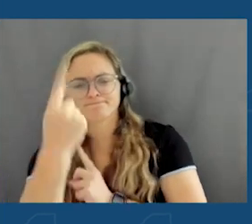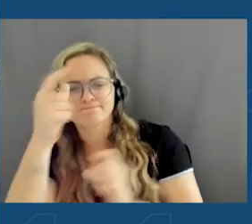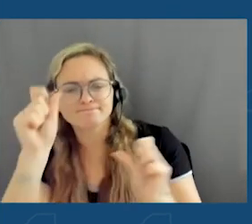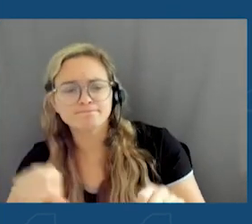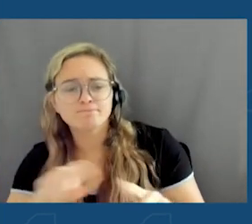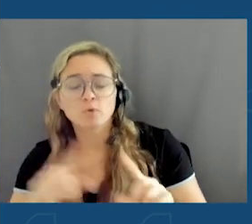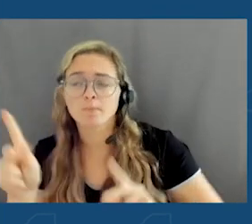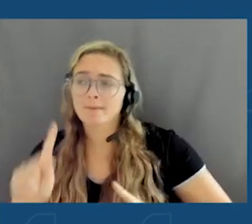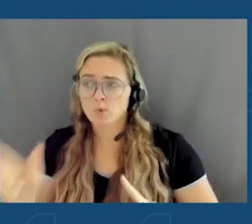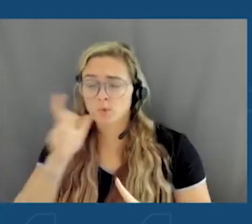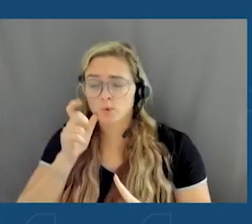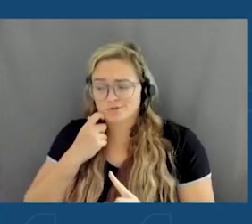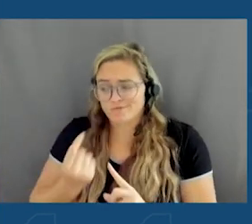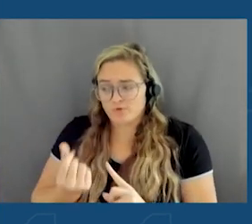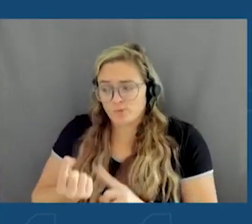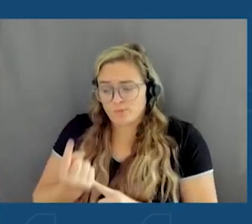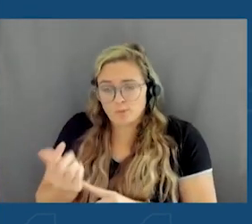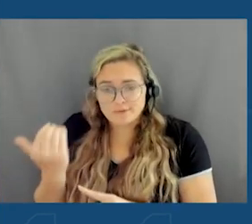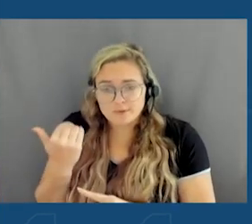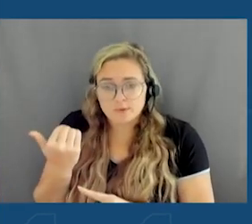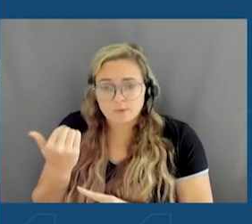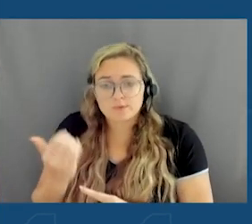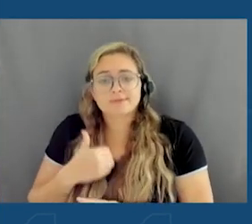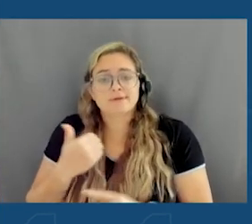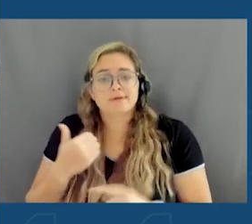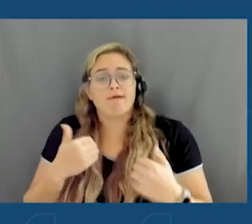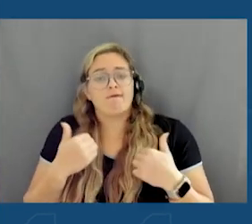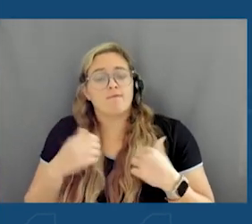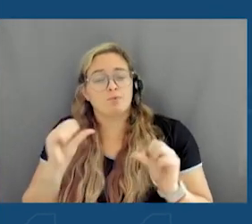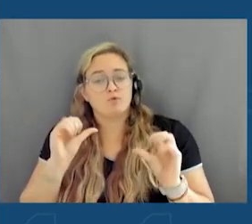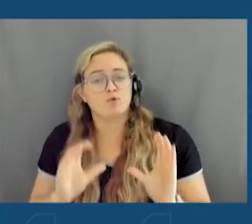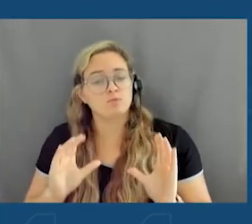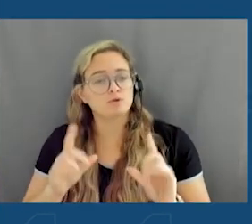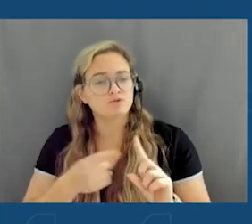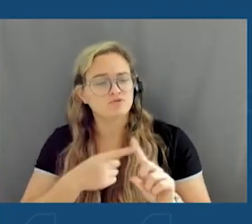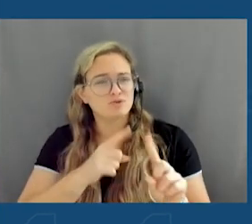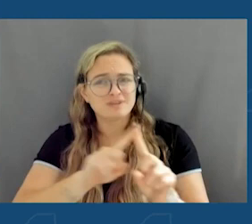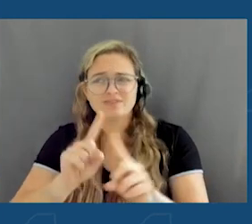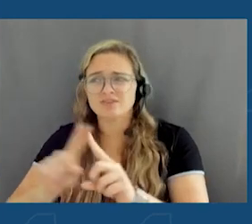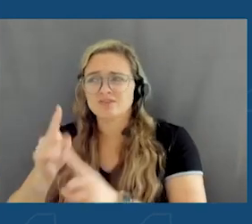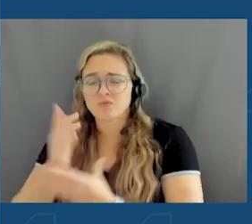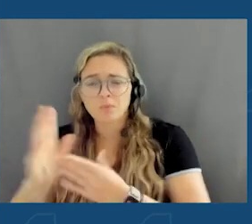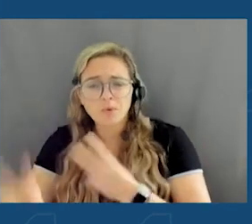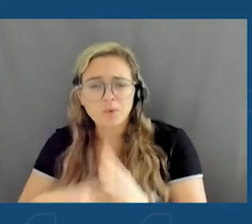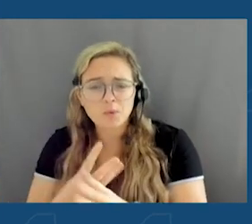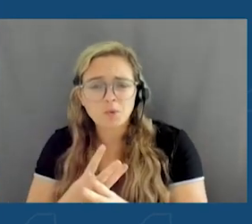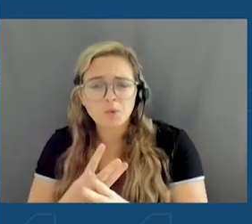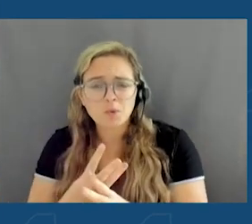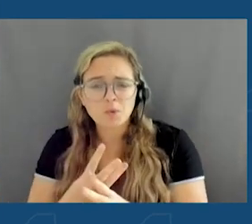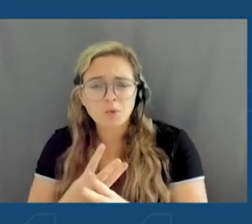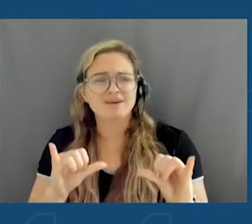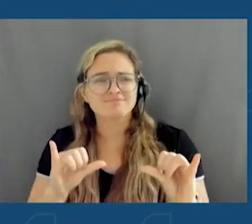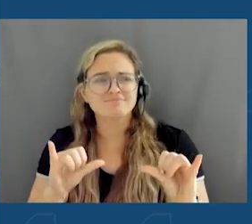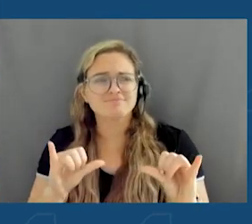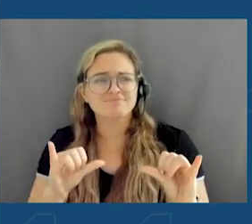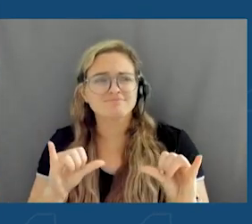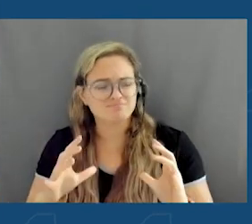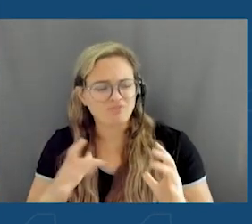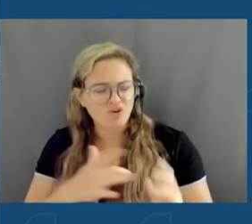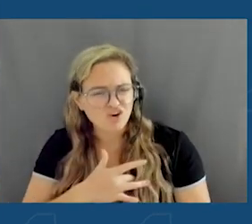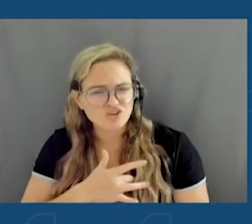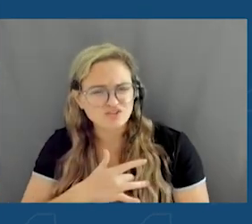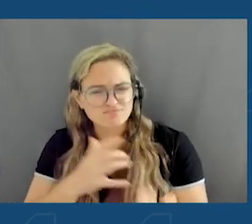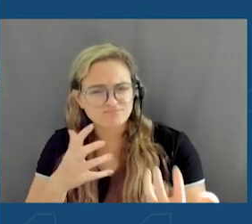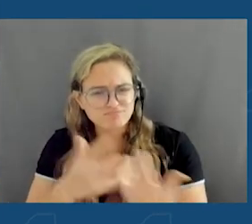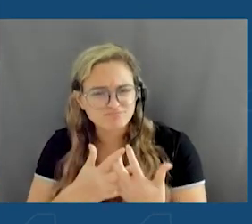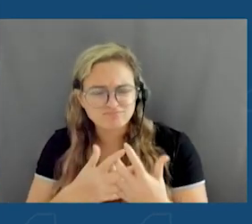just a few moments ago, these young performers, they all came from a different part of the world, but they all have hearts. They all